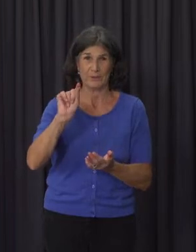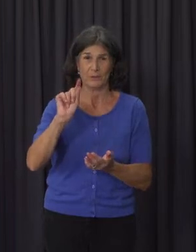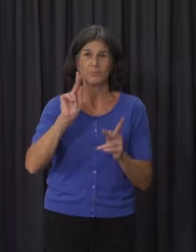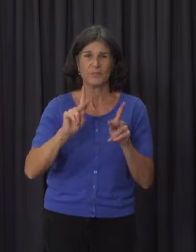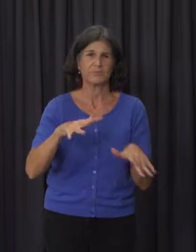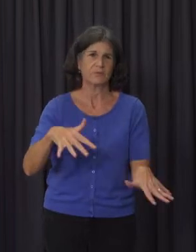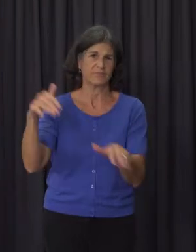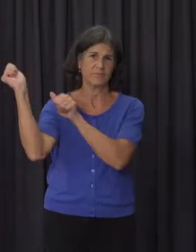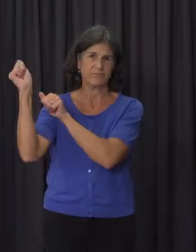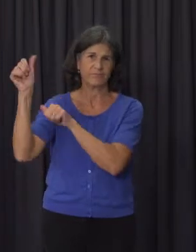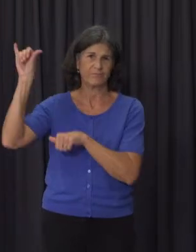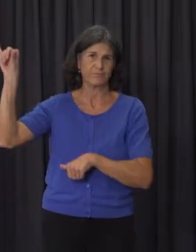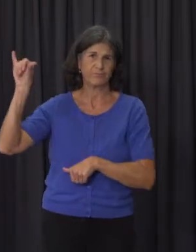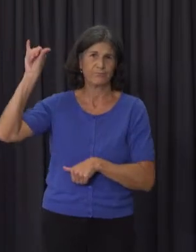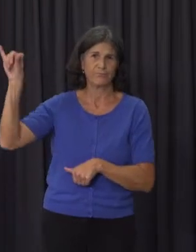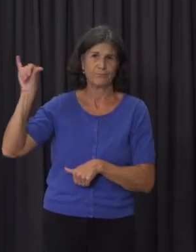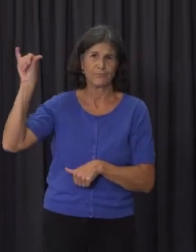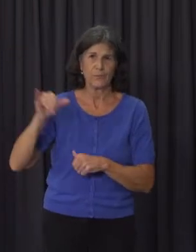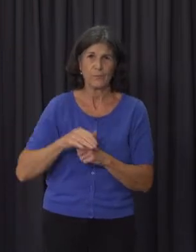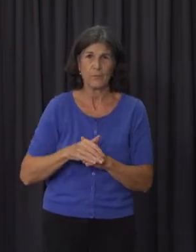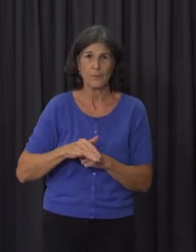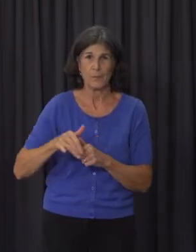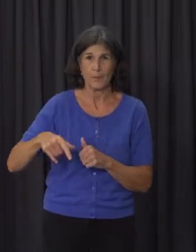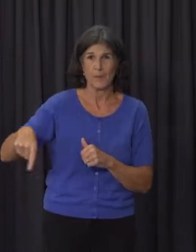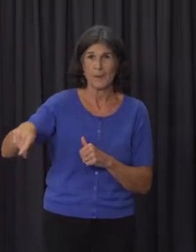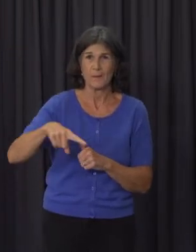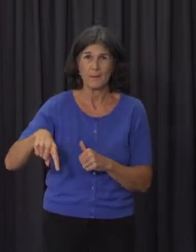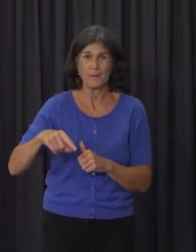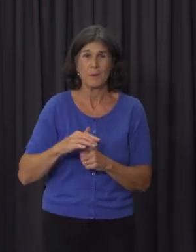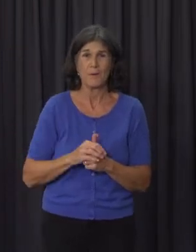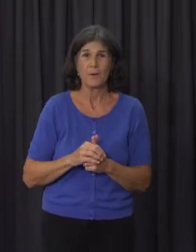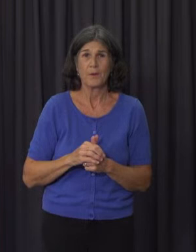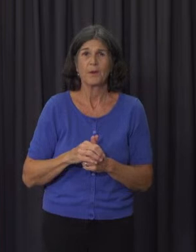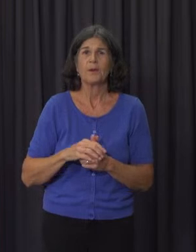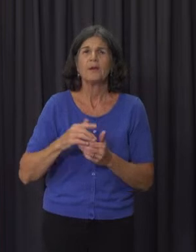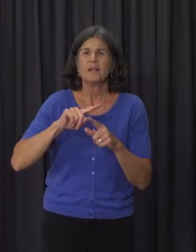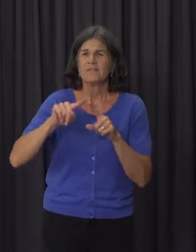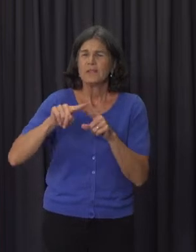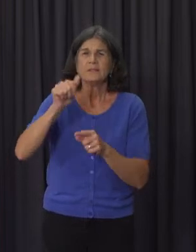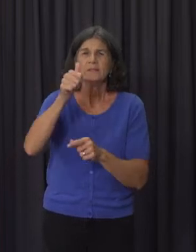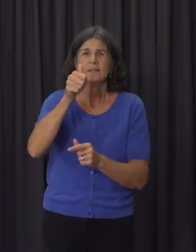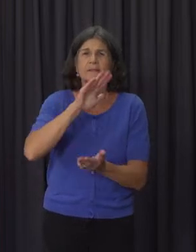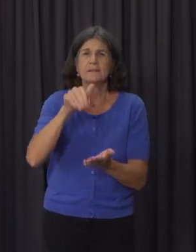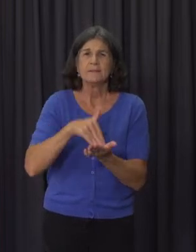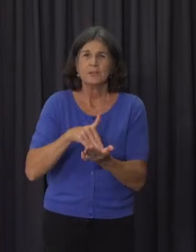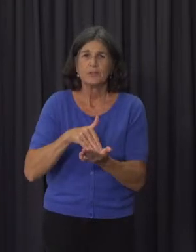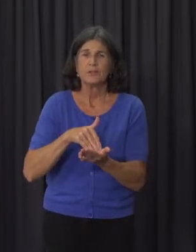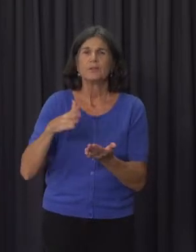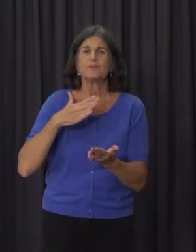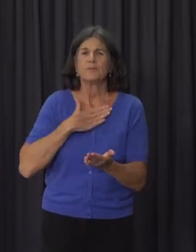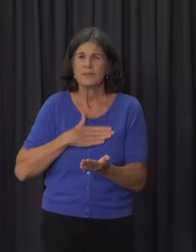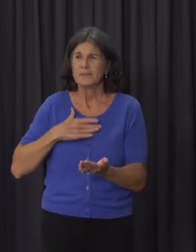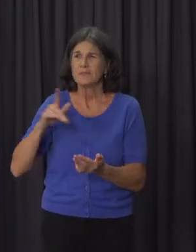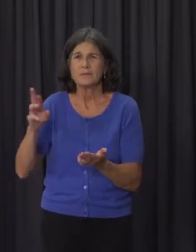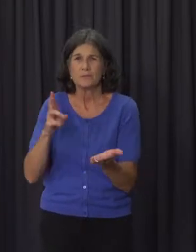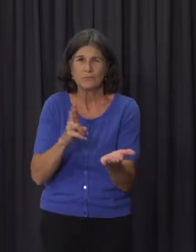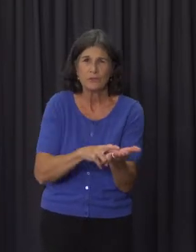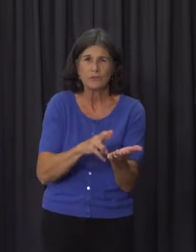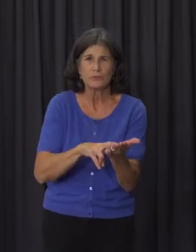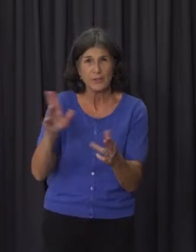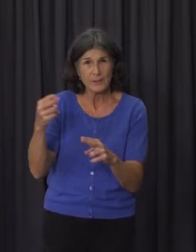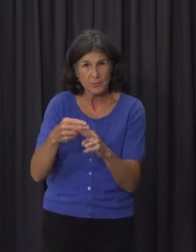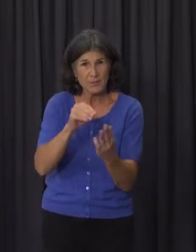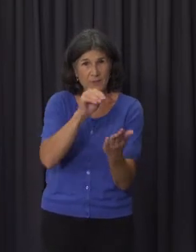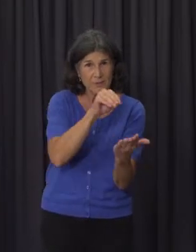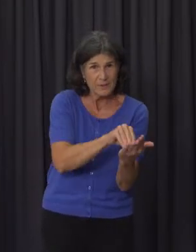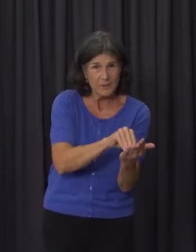online. Registering will make it easier for you to get help and resources, and it makes it easier for us to reach you with important information.